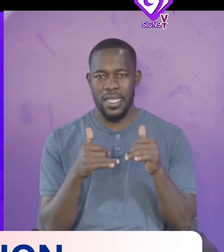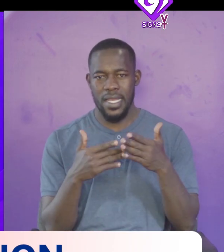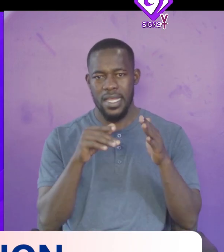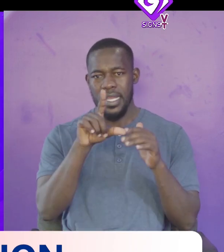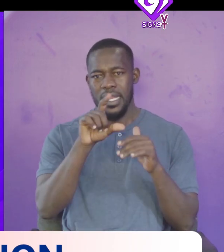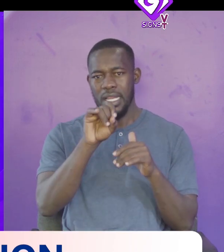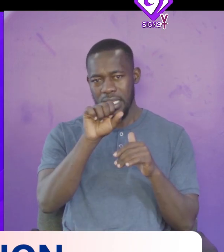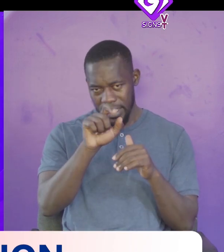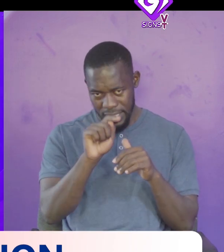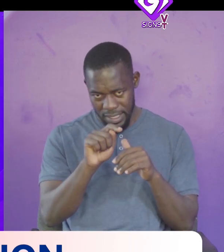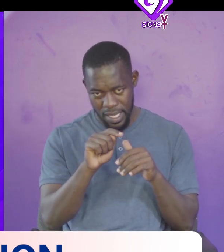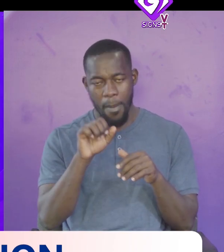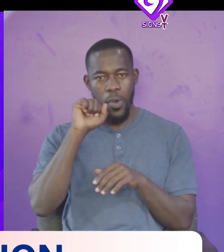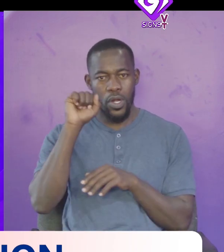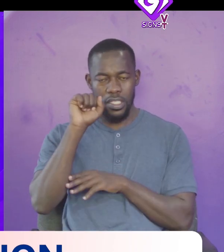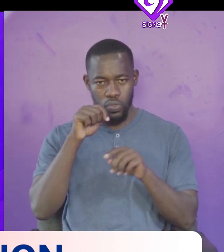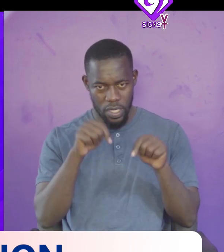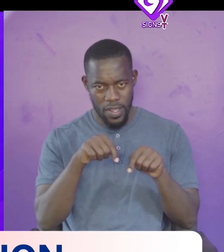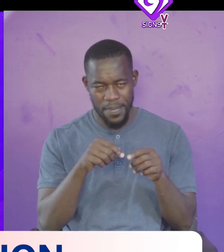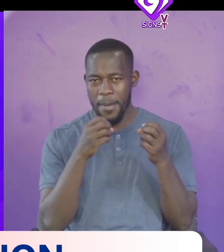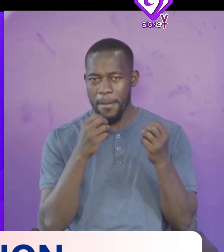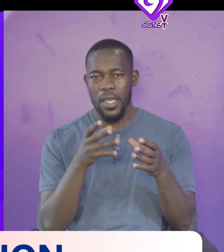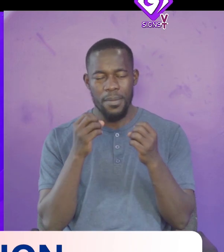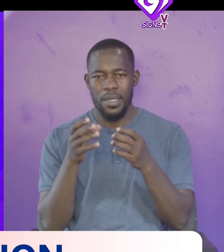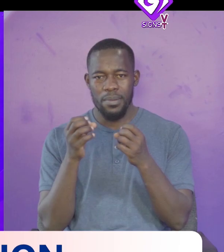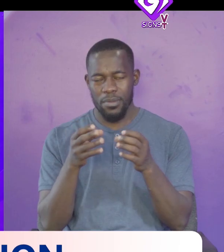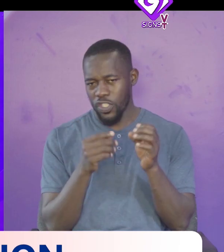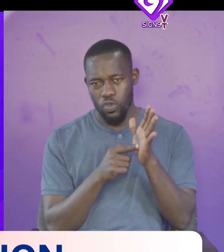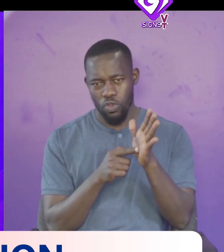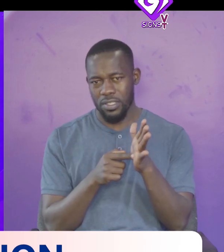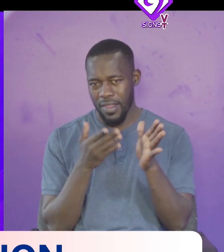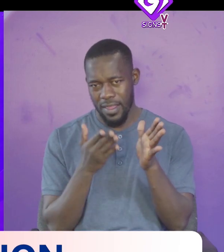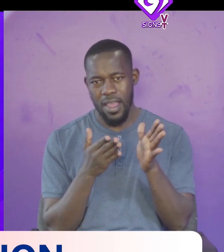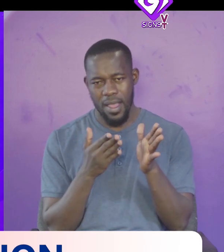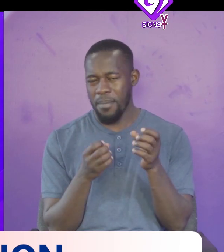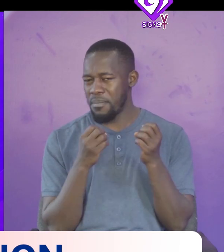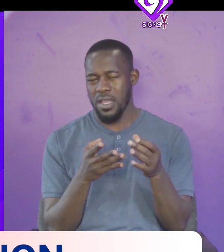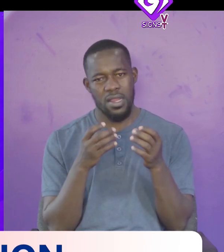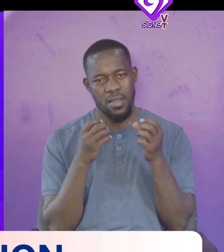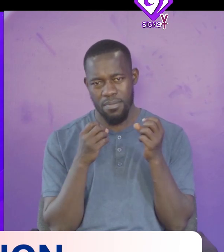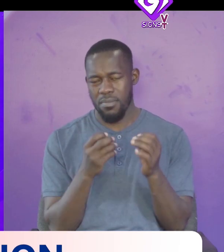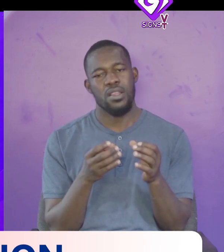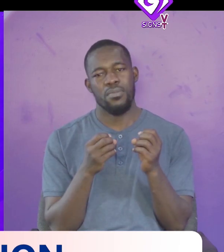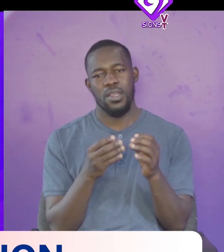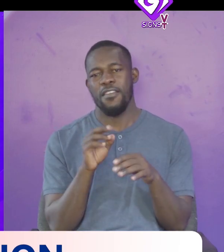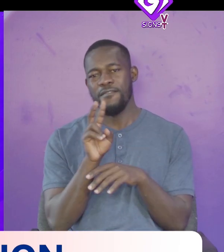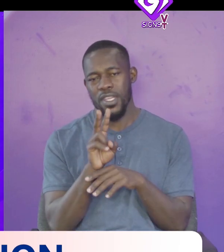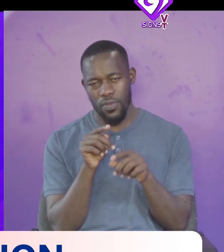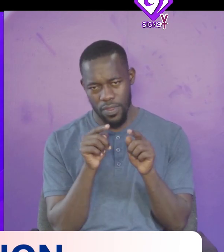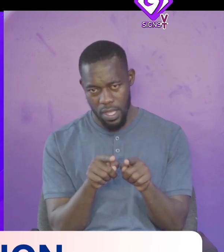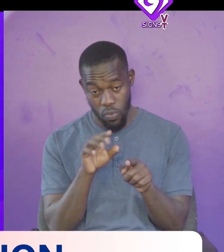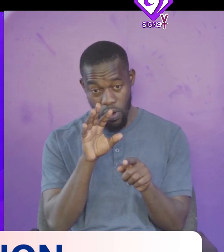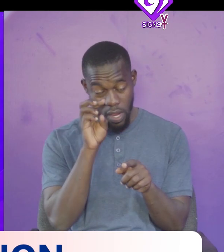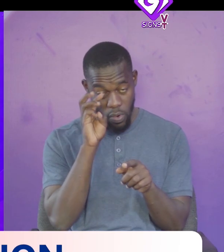Today because there are several shows I do. I do Treasures of Life show. So just go to Politics Today. You will find this show there